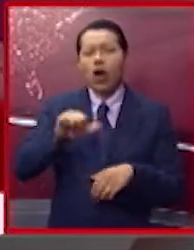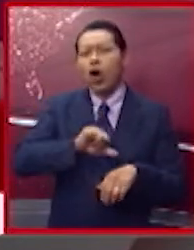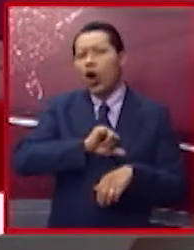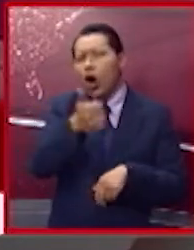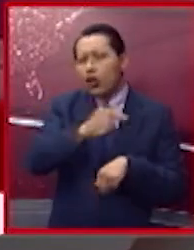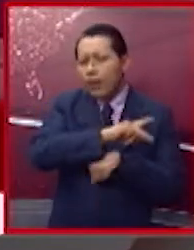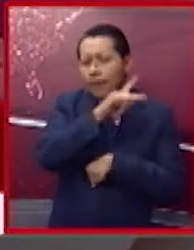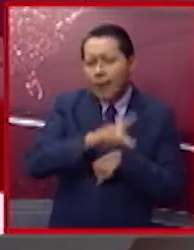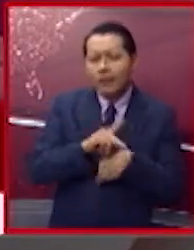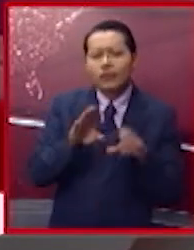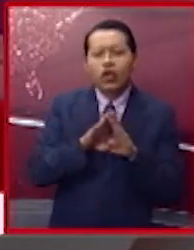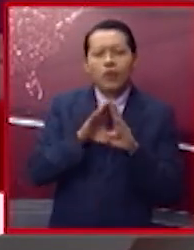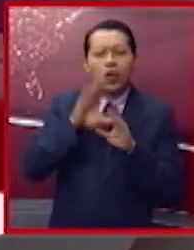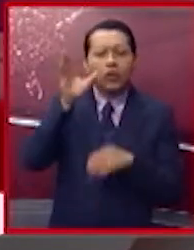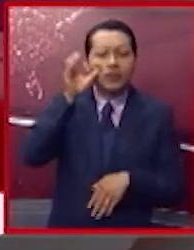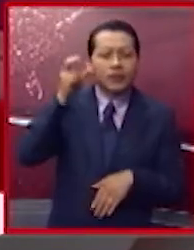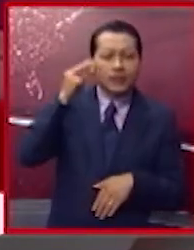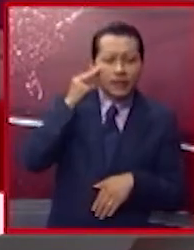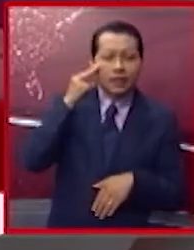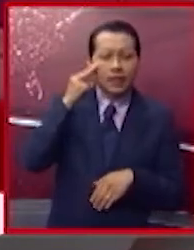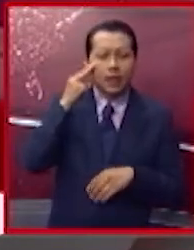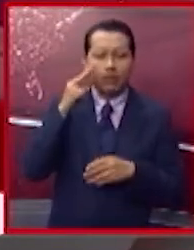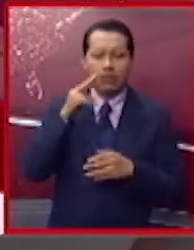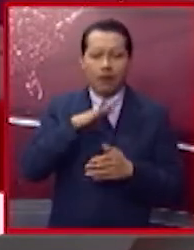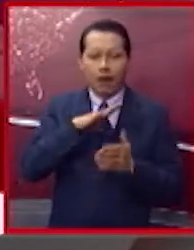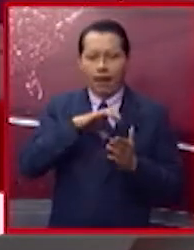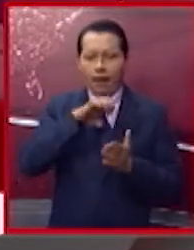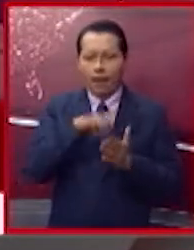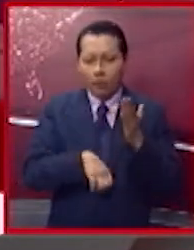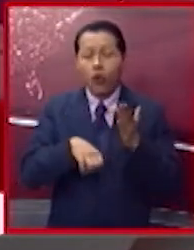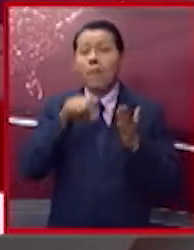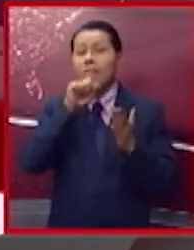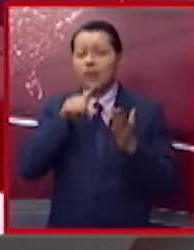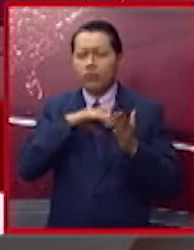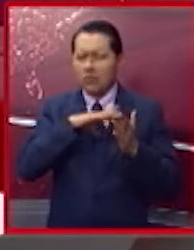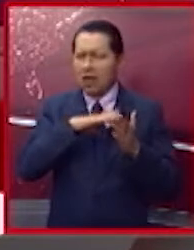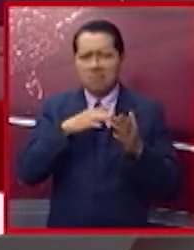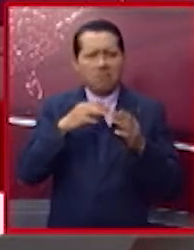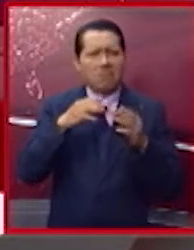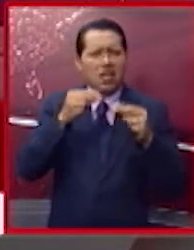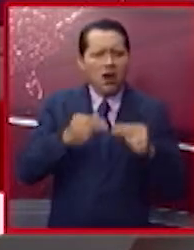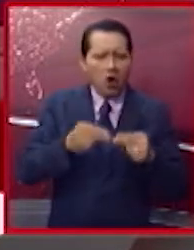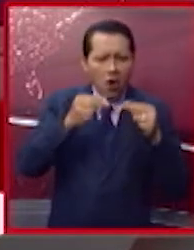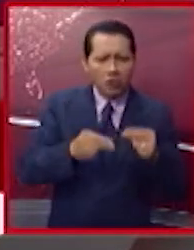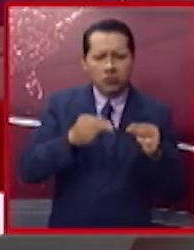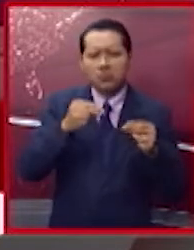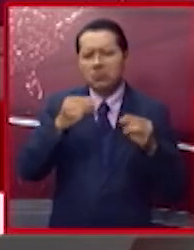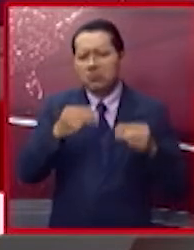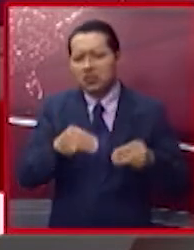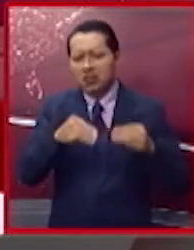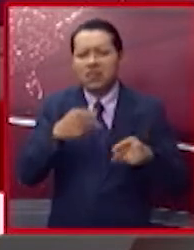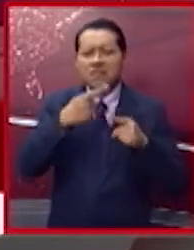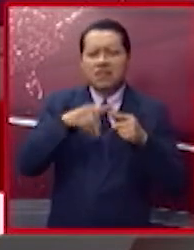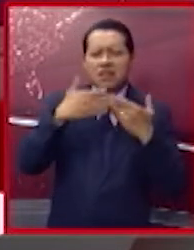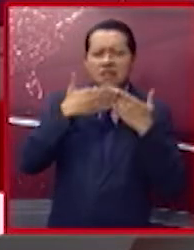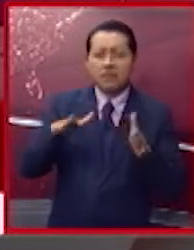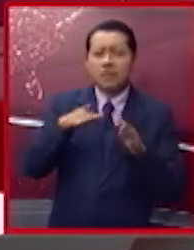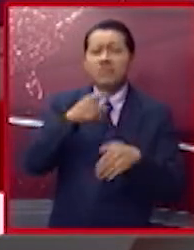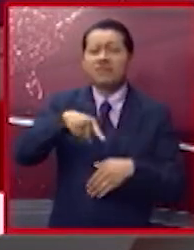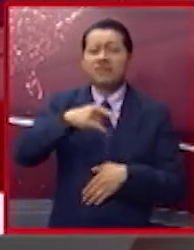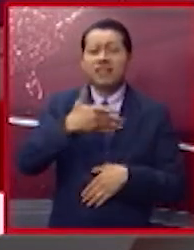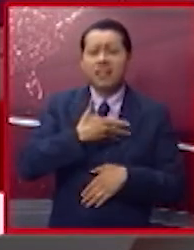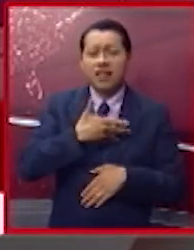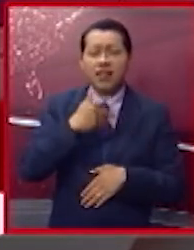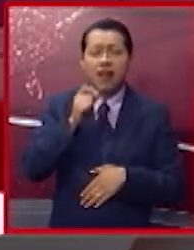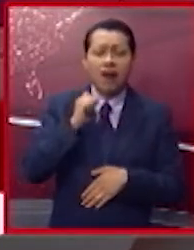countries as China, with a new example for open markets, free trade, and economic globalizations. Do you have a new